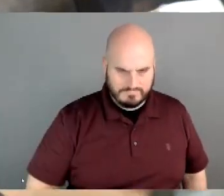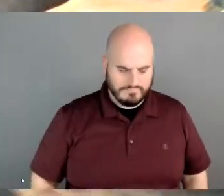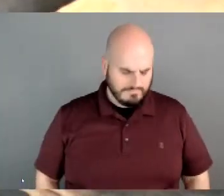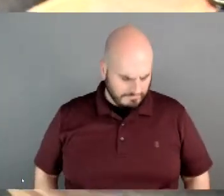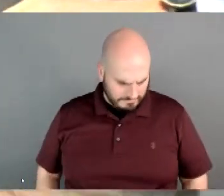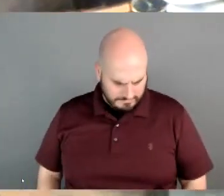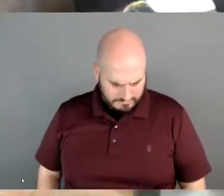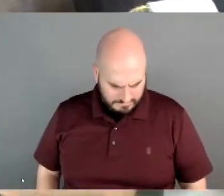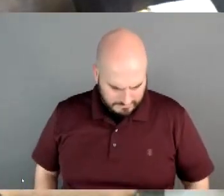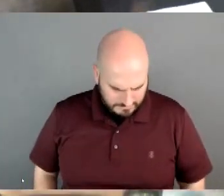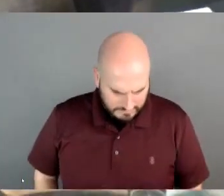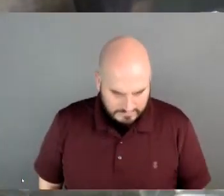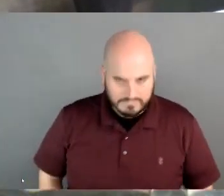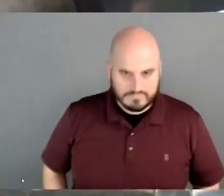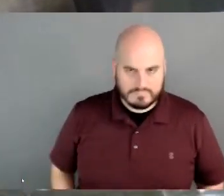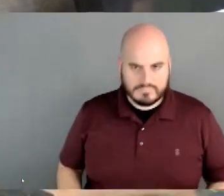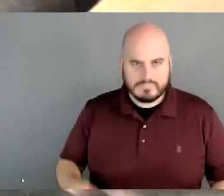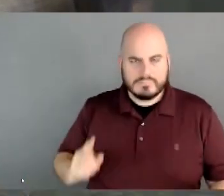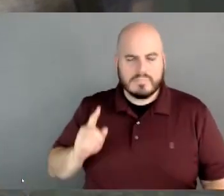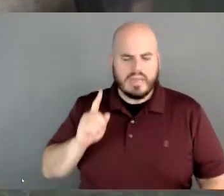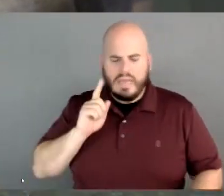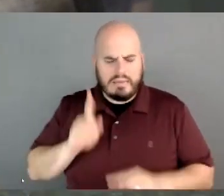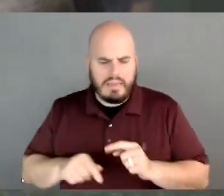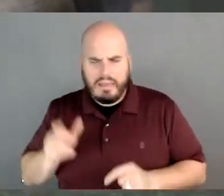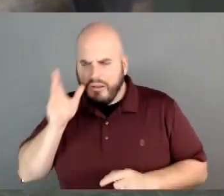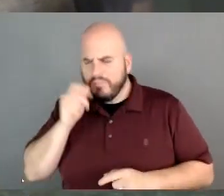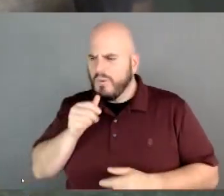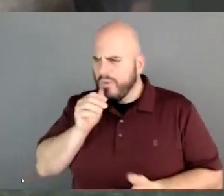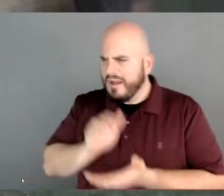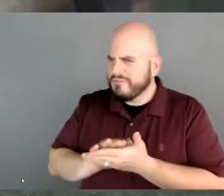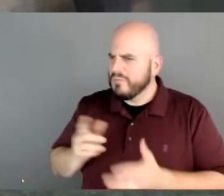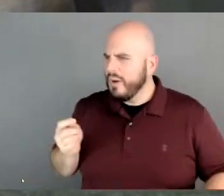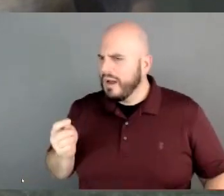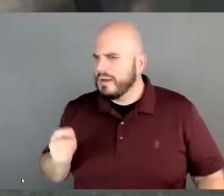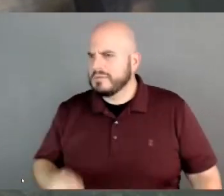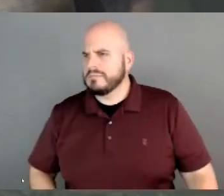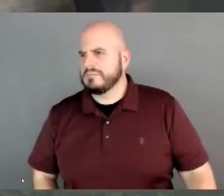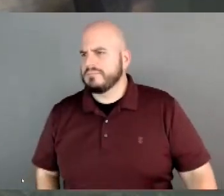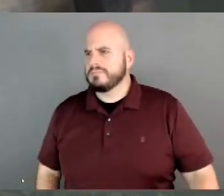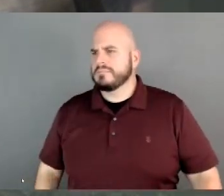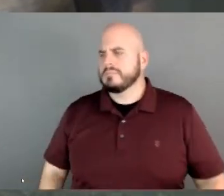can't hear my voice. Make sure we hit your whiskey.